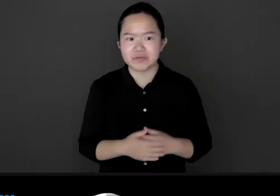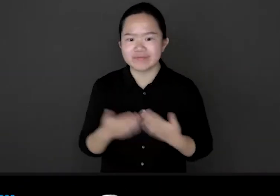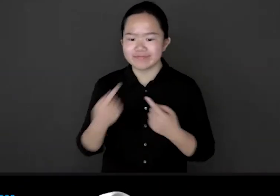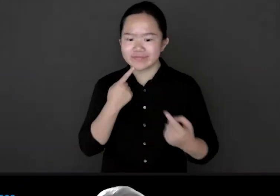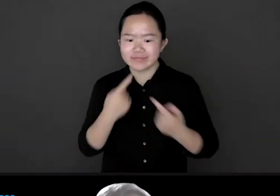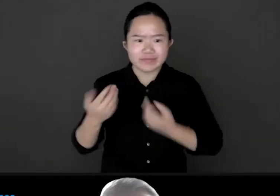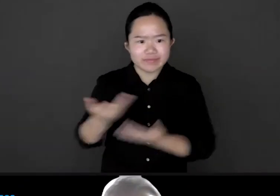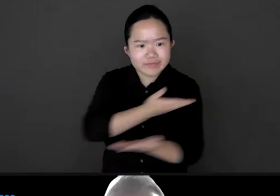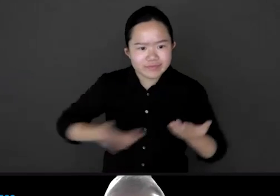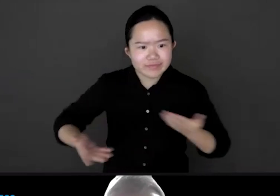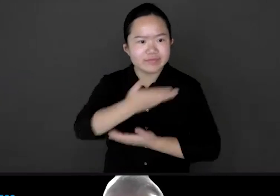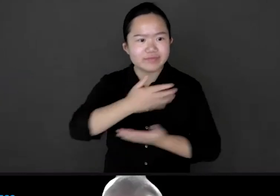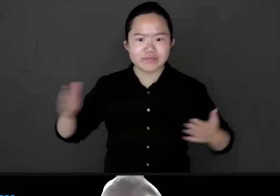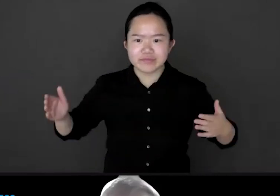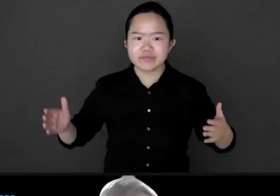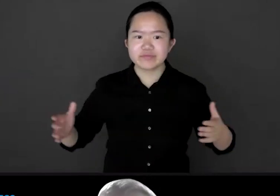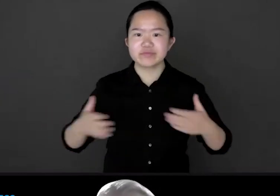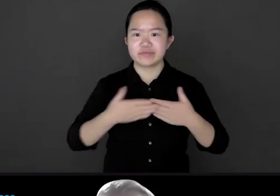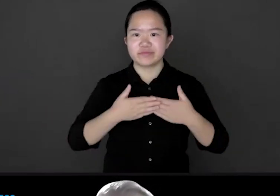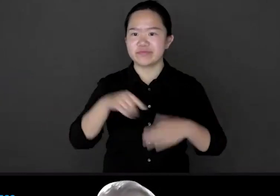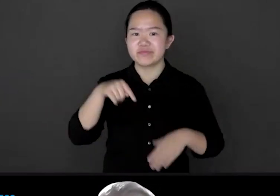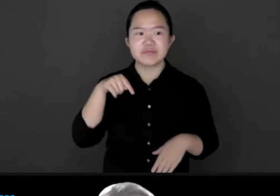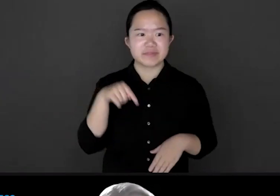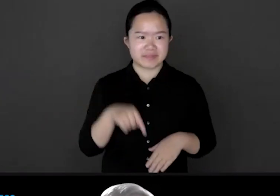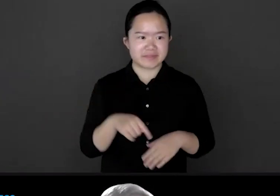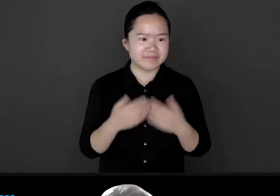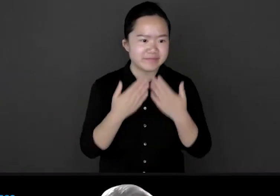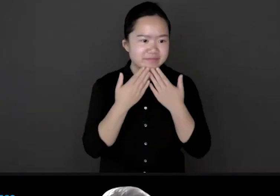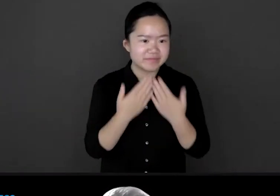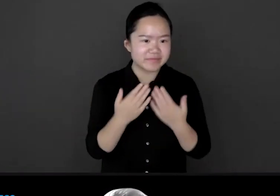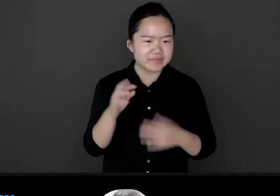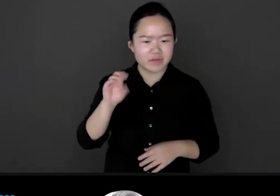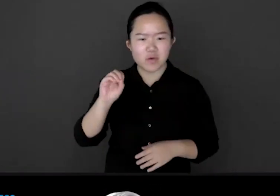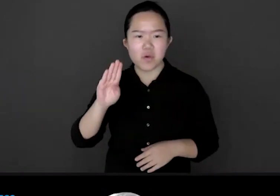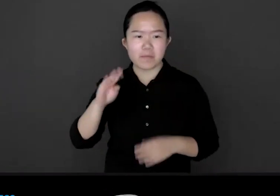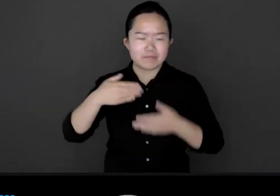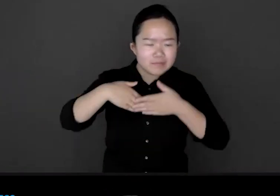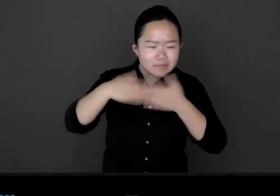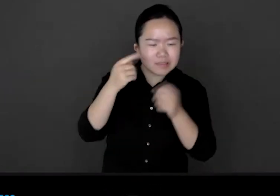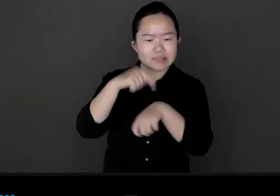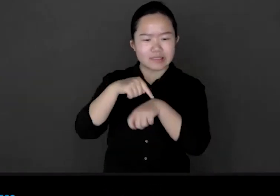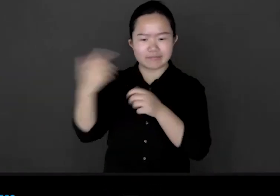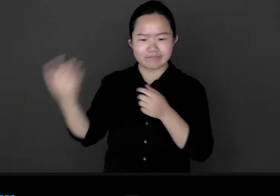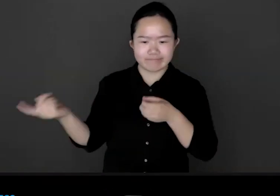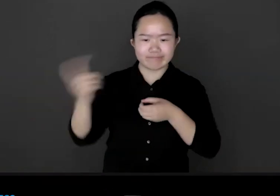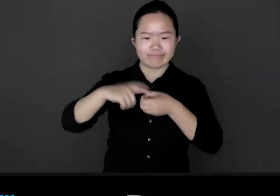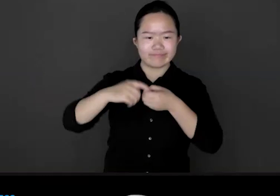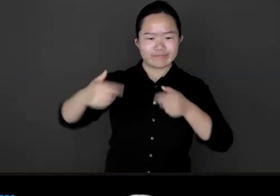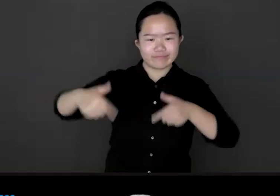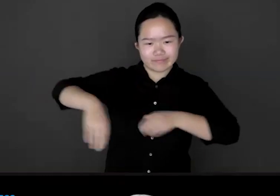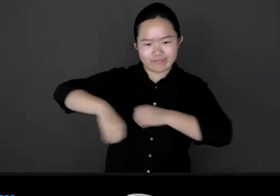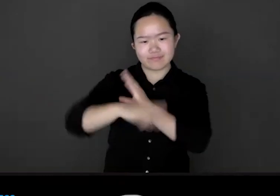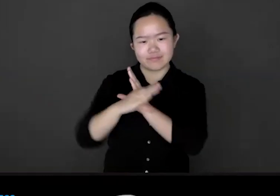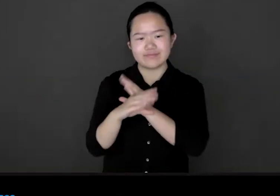to thank especially Rob being up so early for us, and also Christopher and Hector. Very nice to have you here. I think Hector is